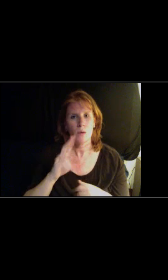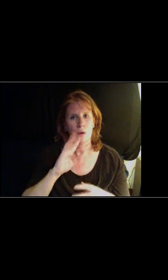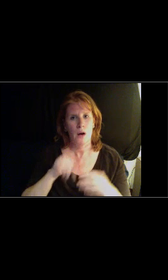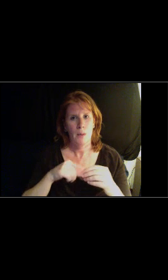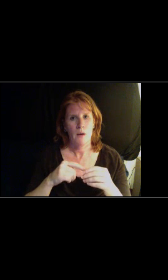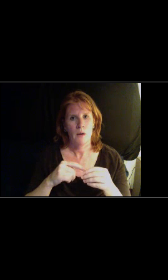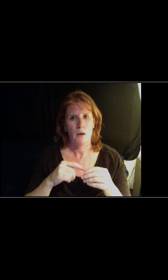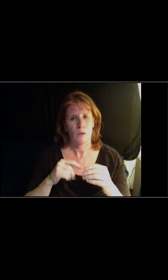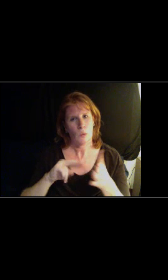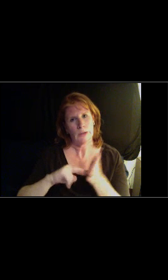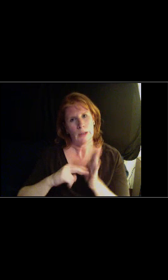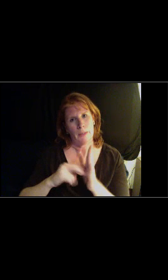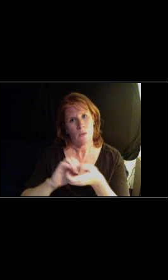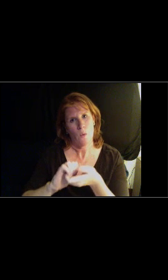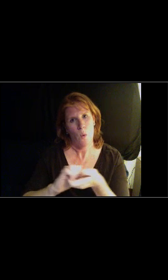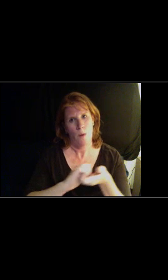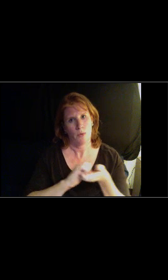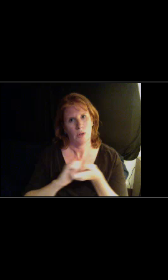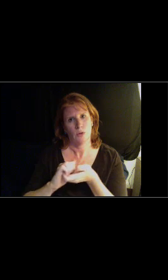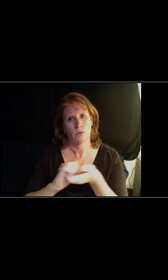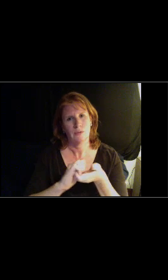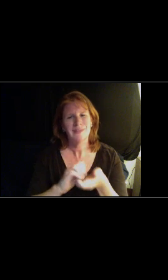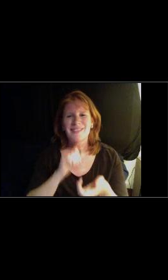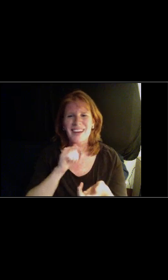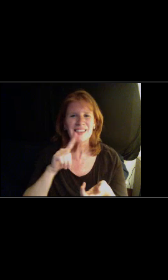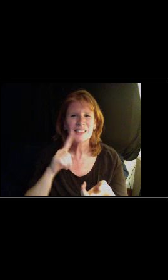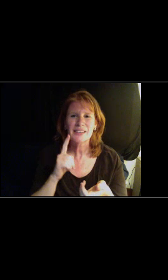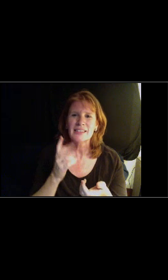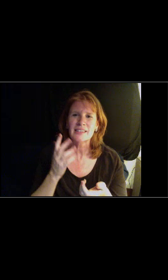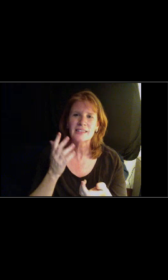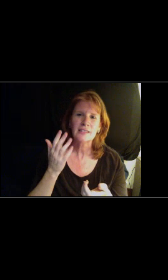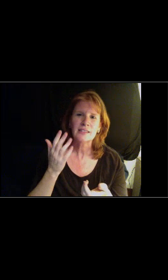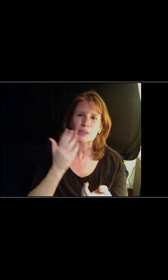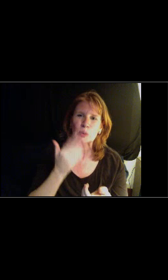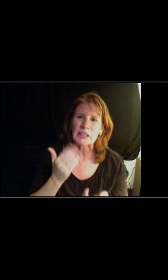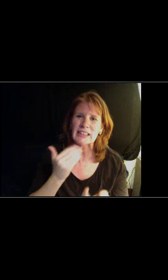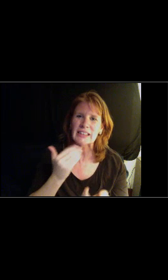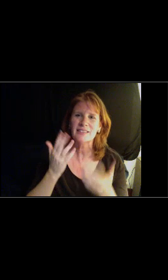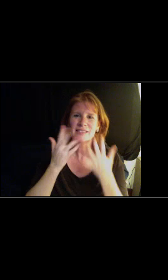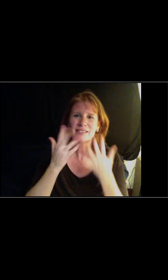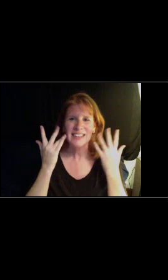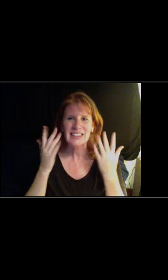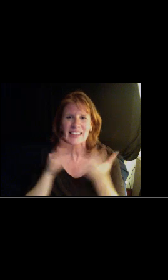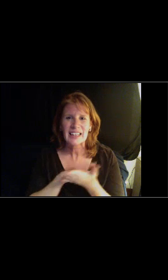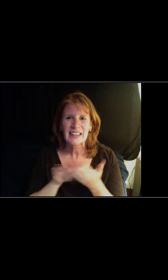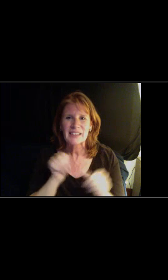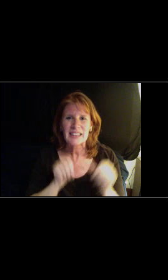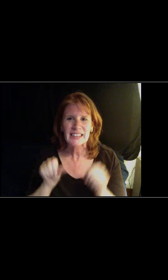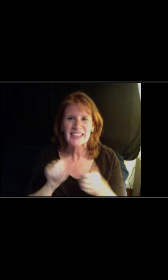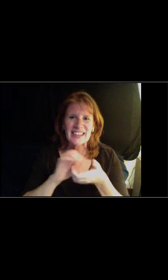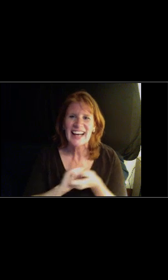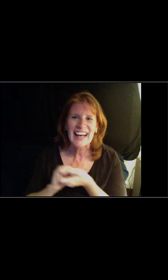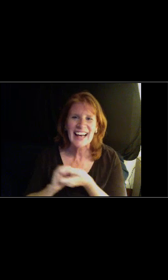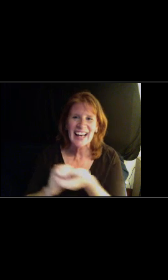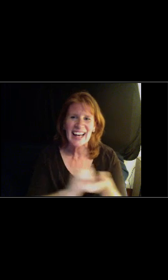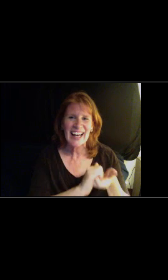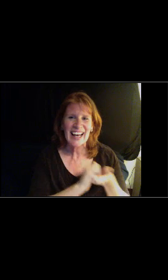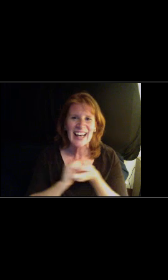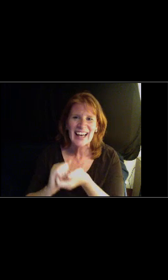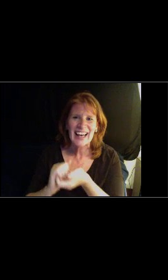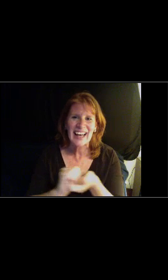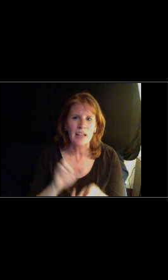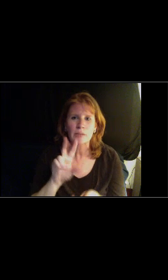Again, in September 12th, we will talk much more about that, about cooperation and collaboration. And I'm not saying